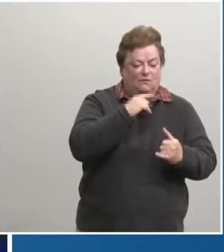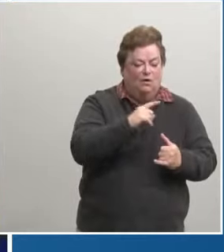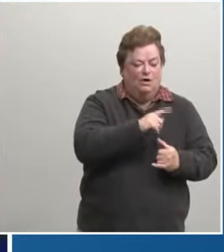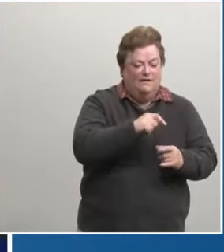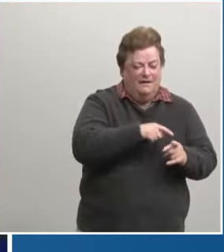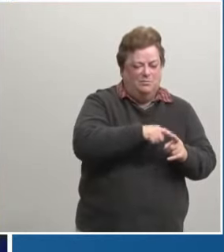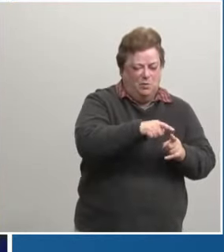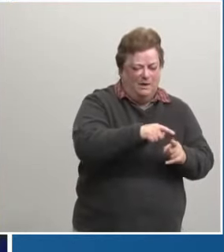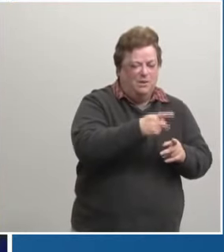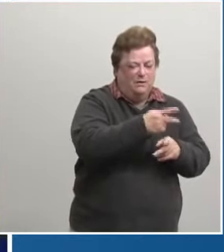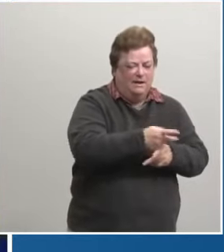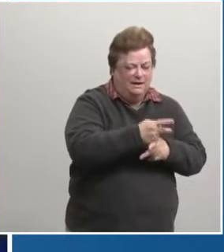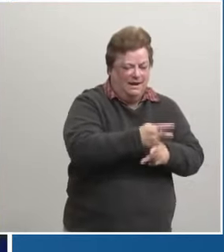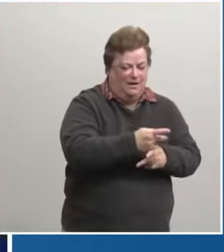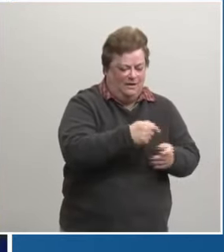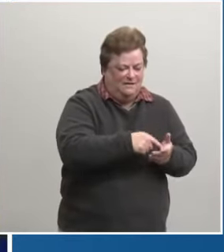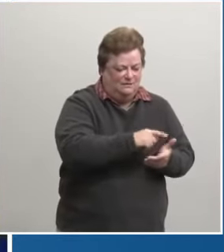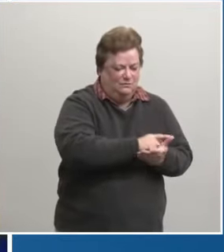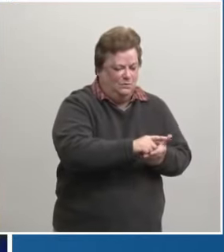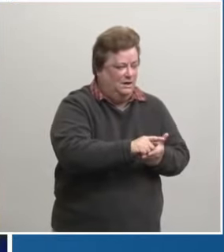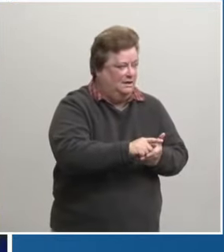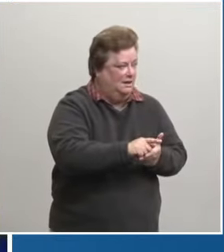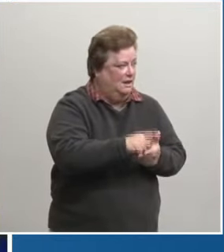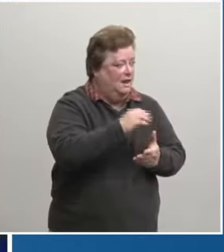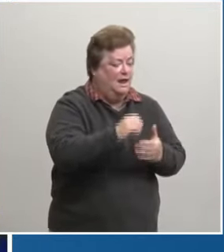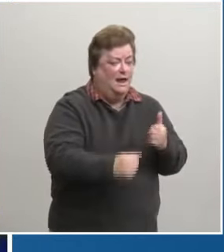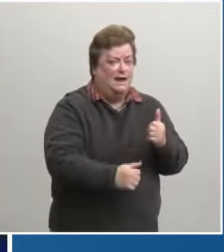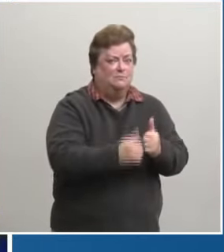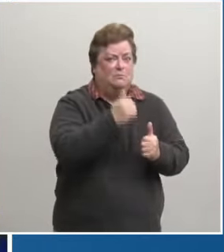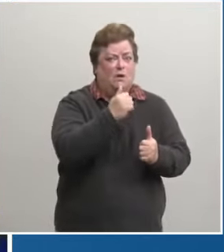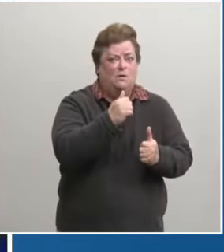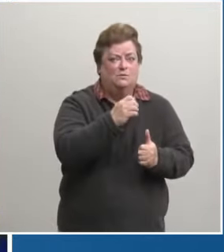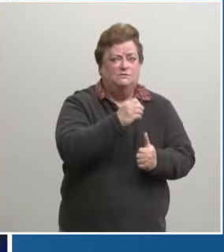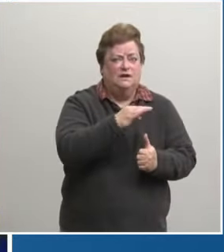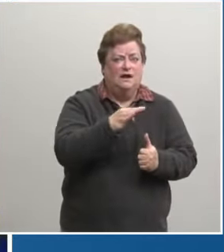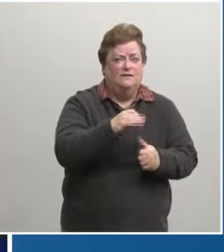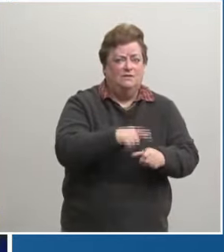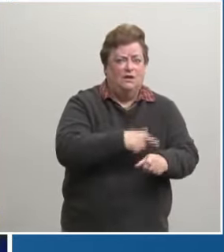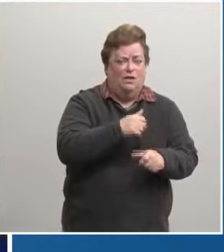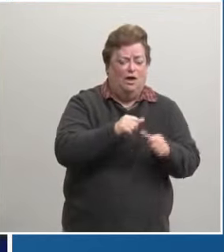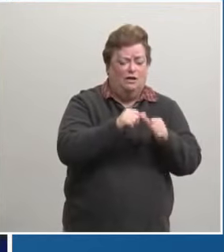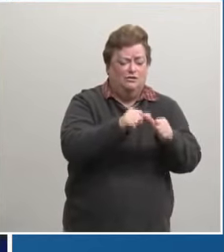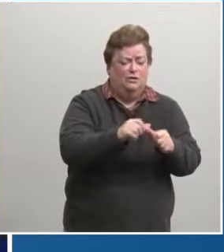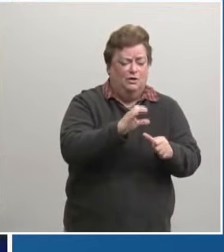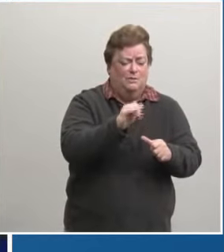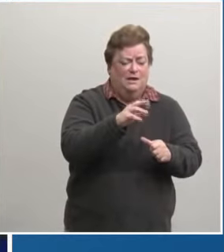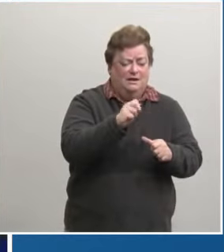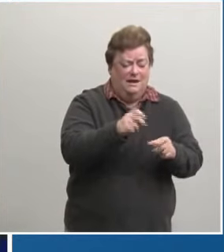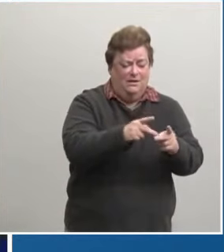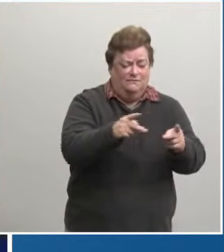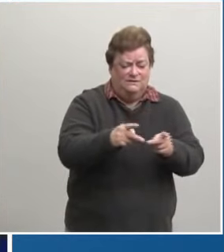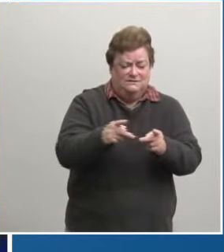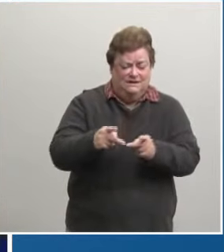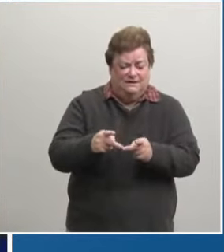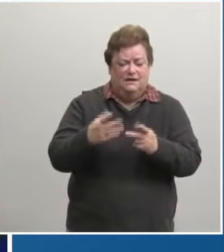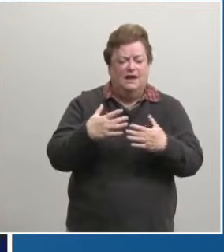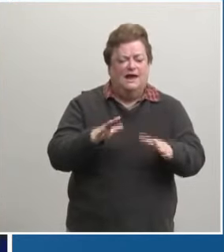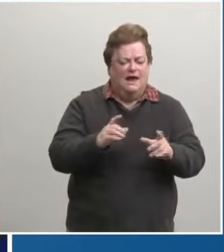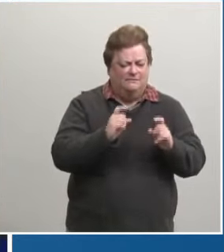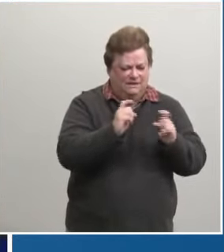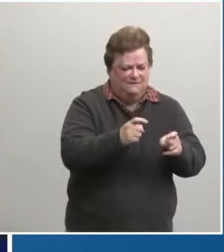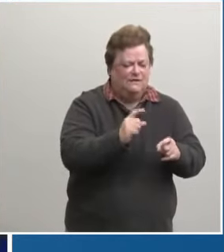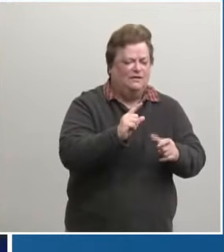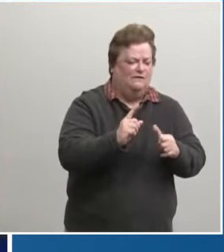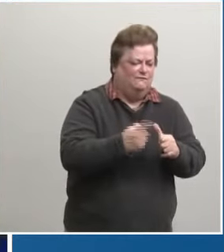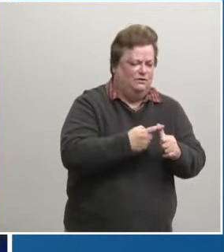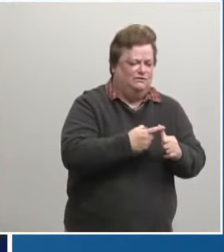healthcare personnel this week, and the majority of the long-term care facilities in Lancaster County have given first